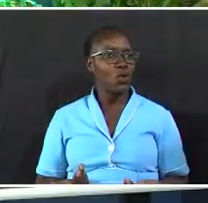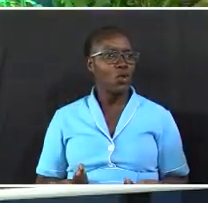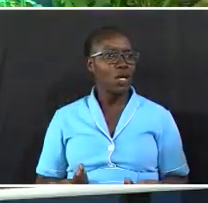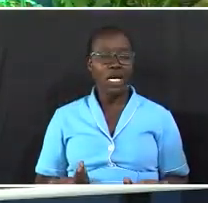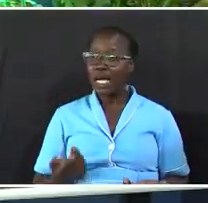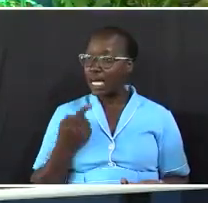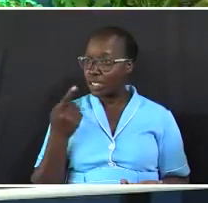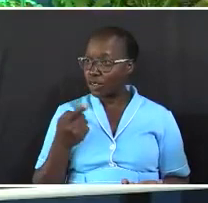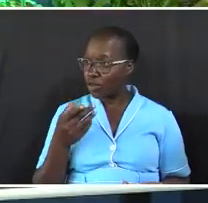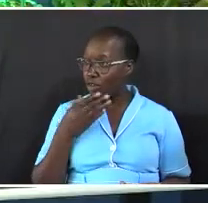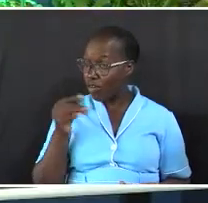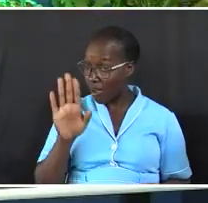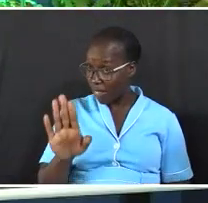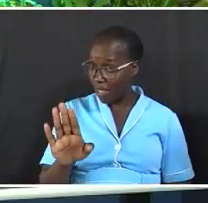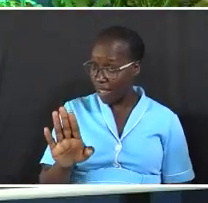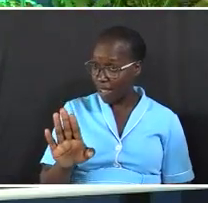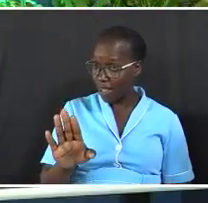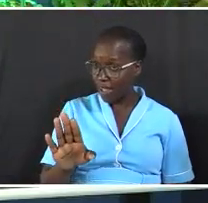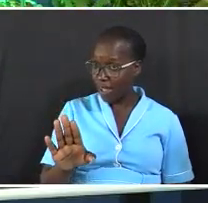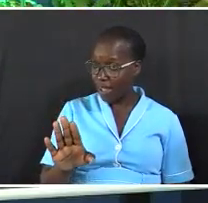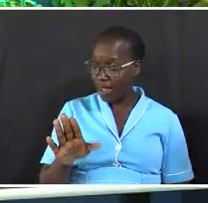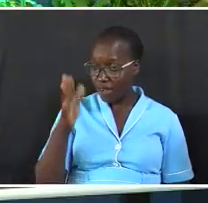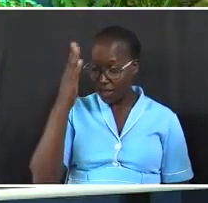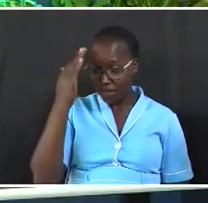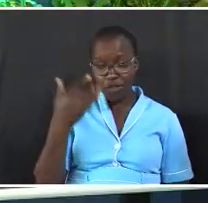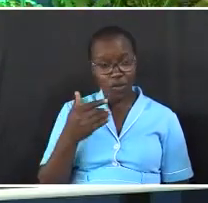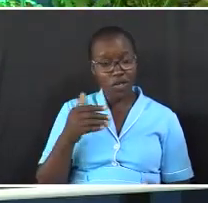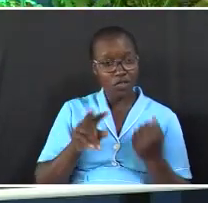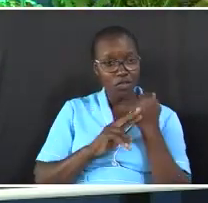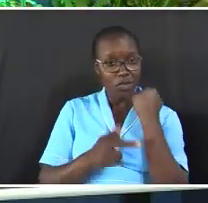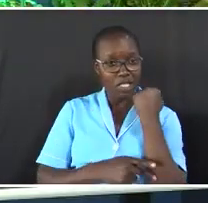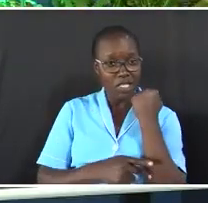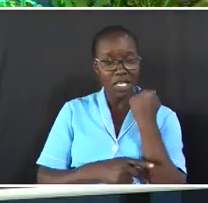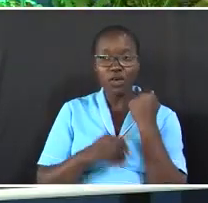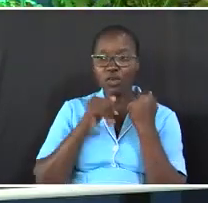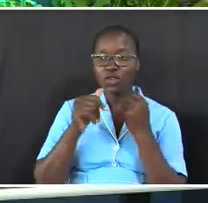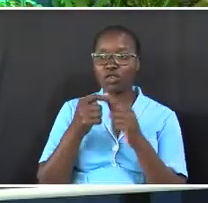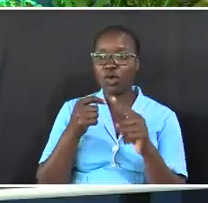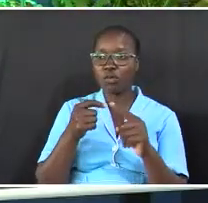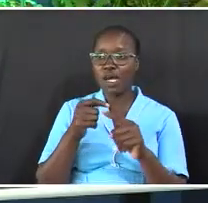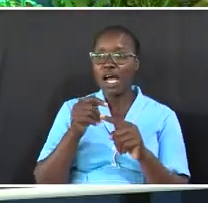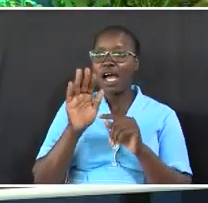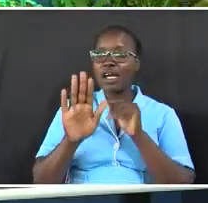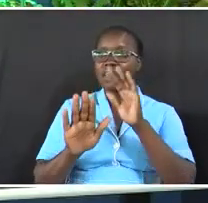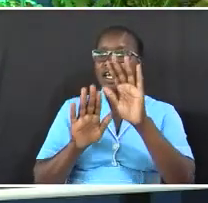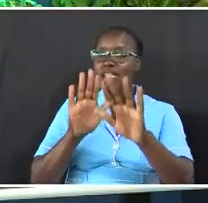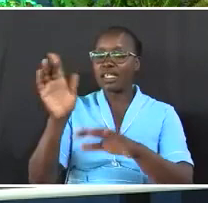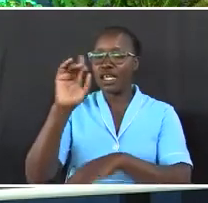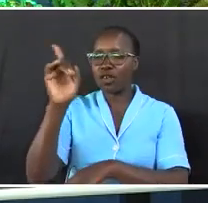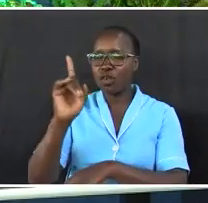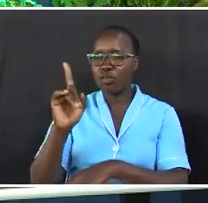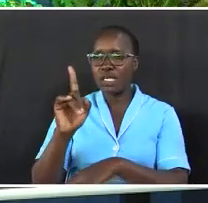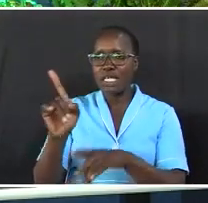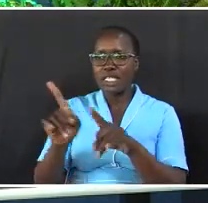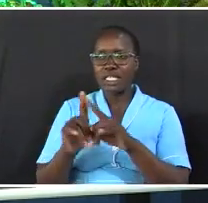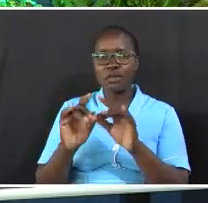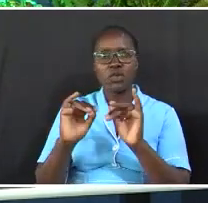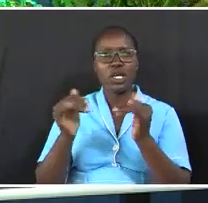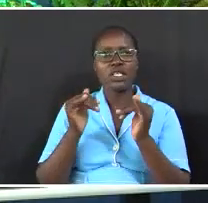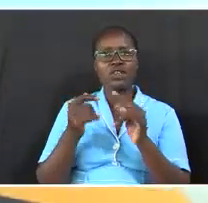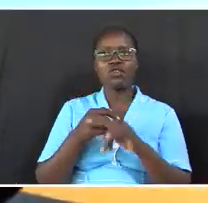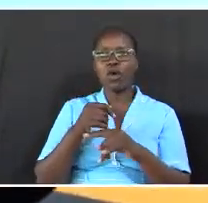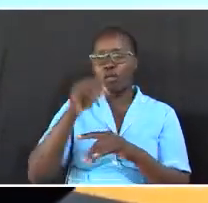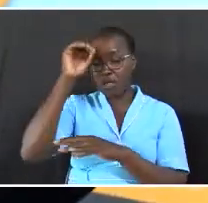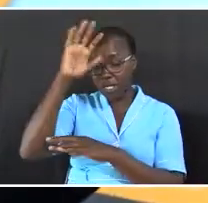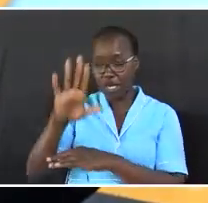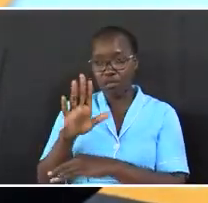And I told her, your father, you know, as we are from Kirinyaga, we are not from Nairobi. So even us, we are just newcomers of Kiambu